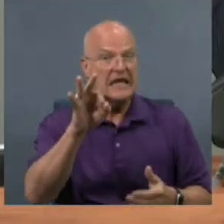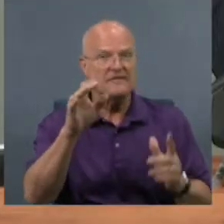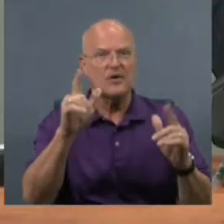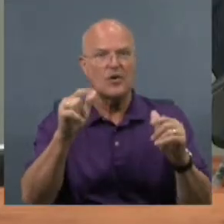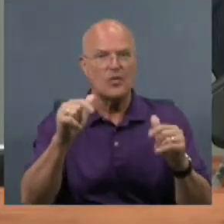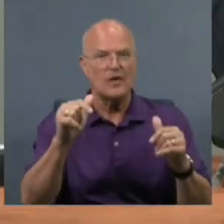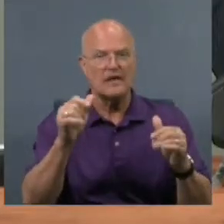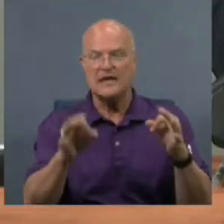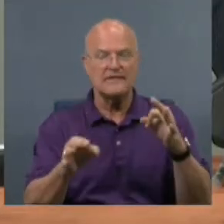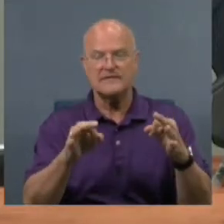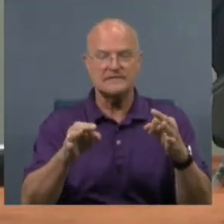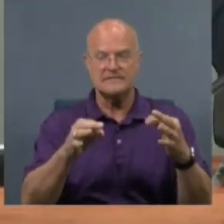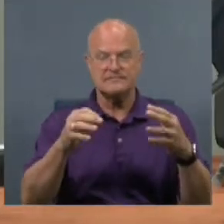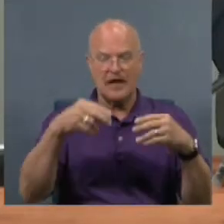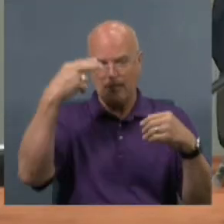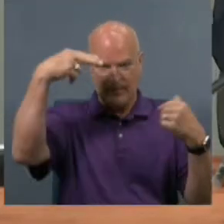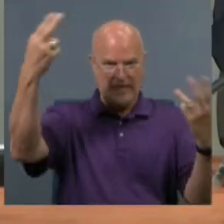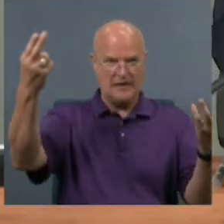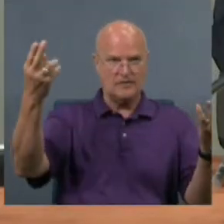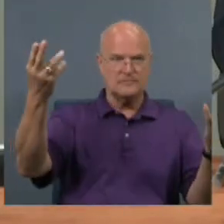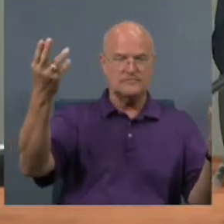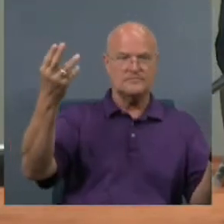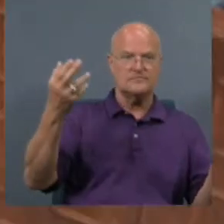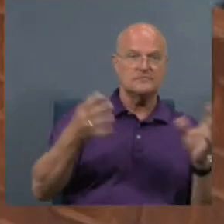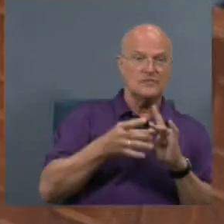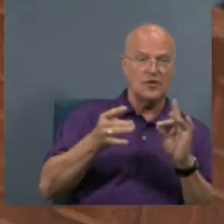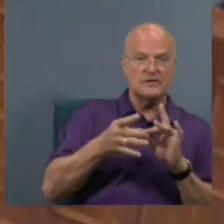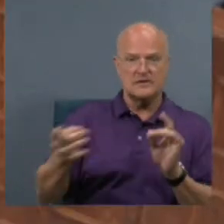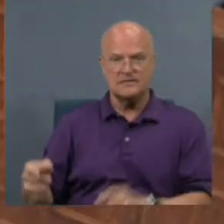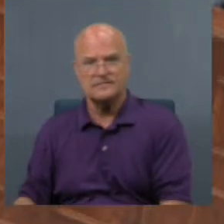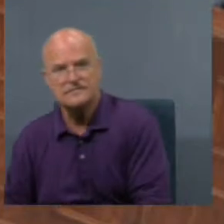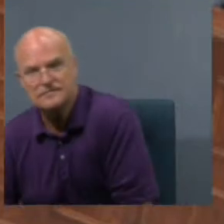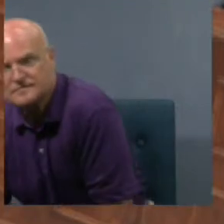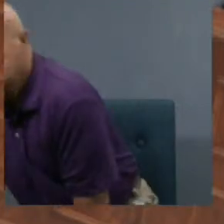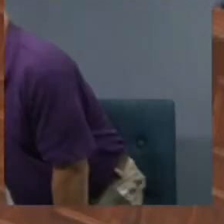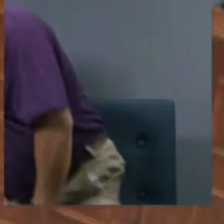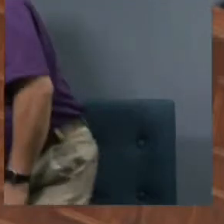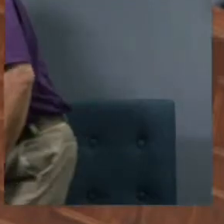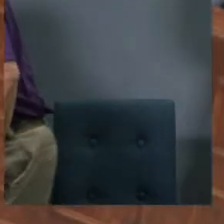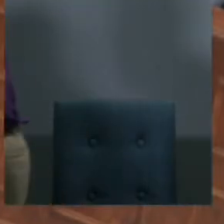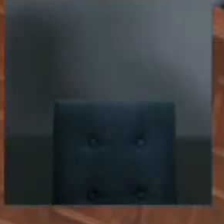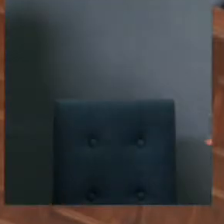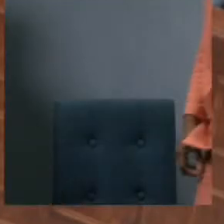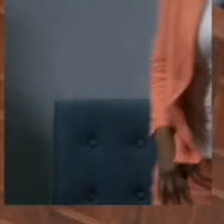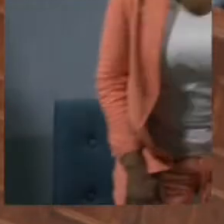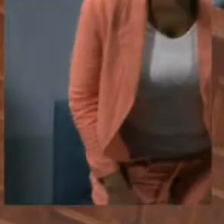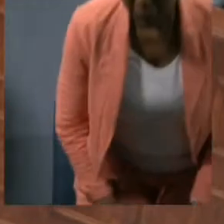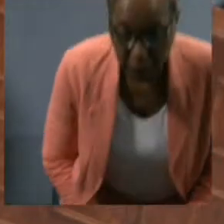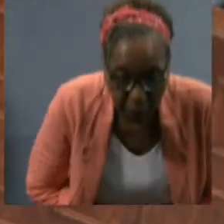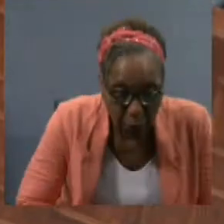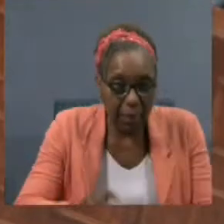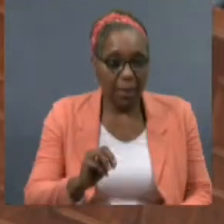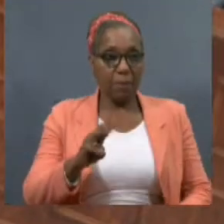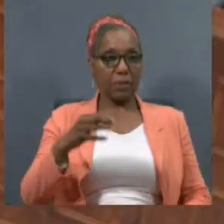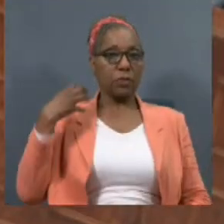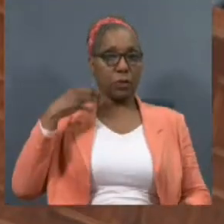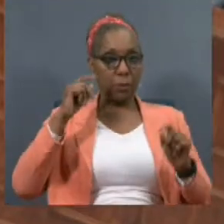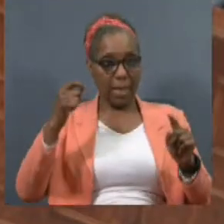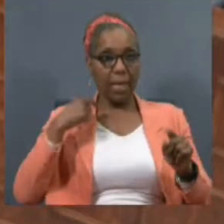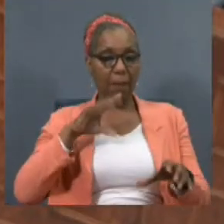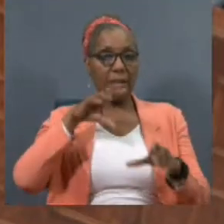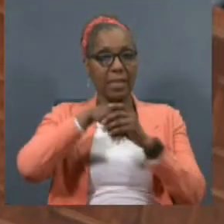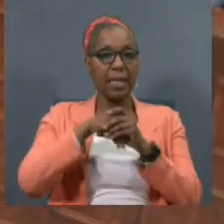when, or even if it's hypothetically. So, did you have a question? Mr. Chair, with your permission, I'm going to engage one final